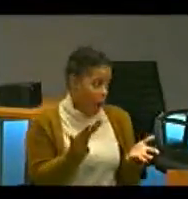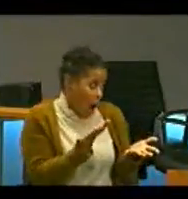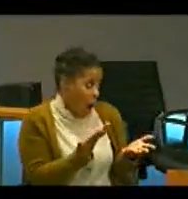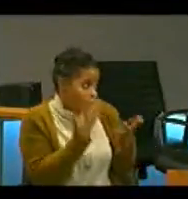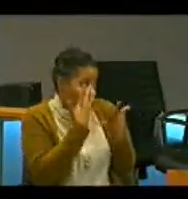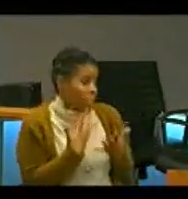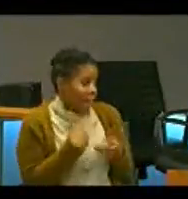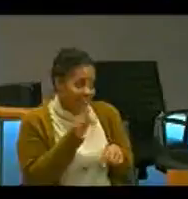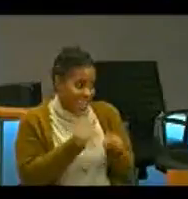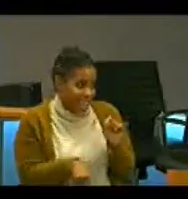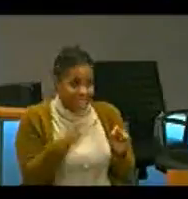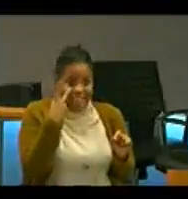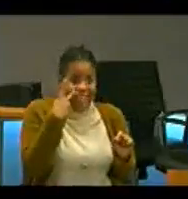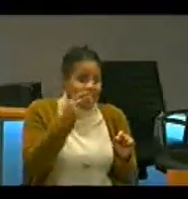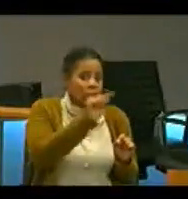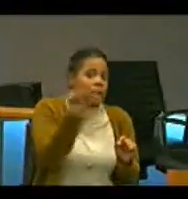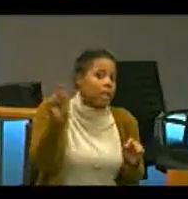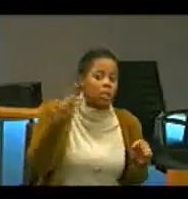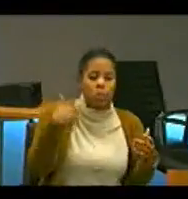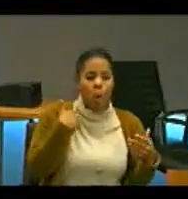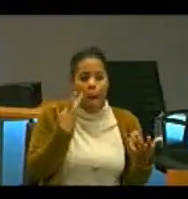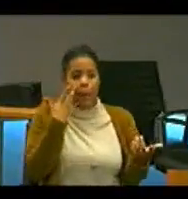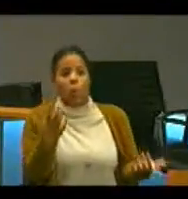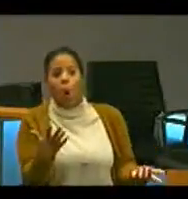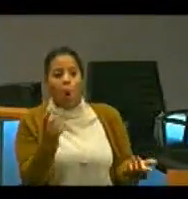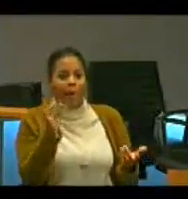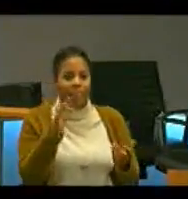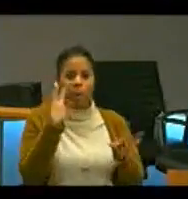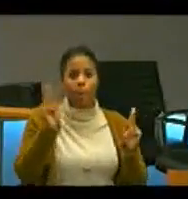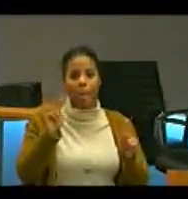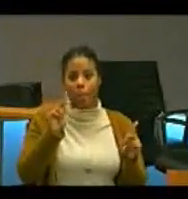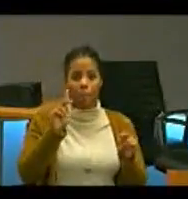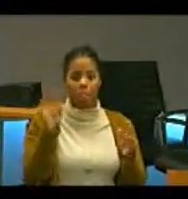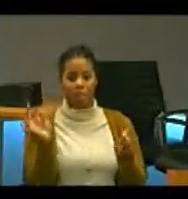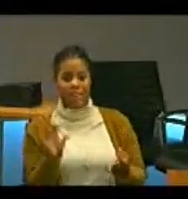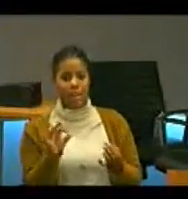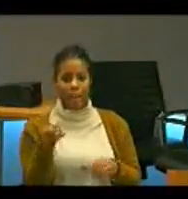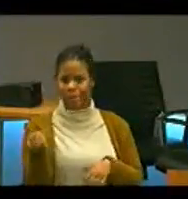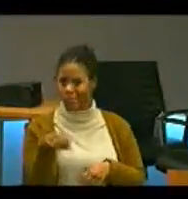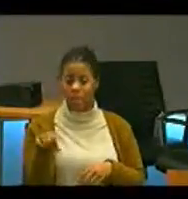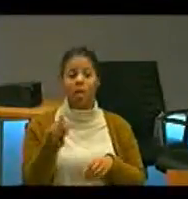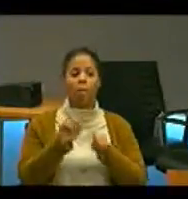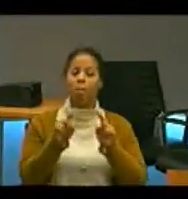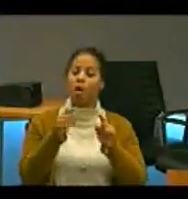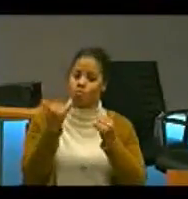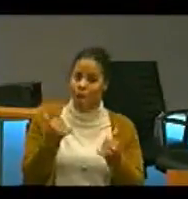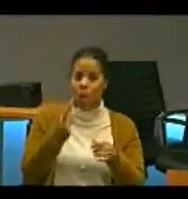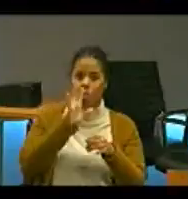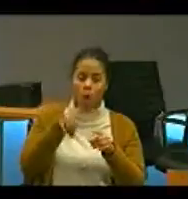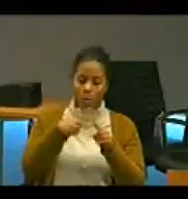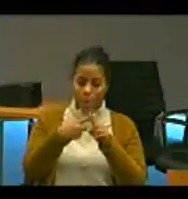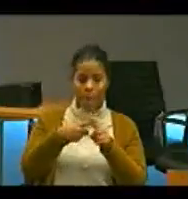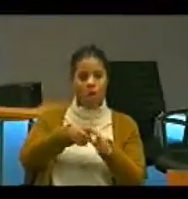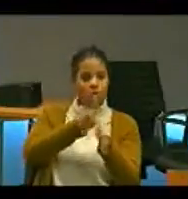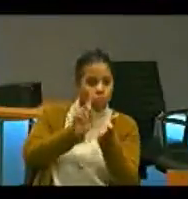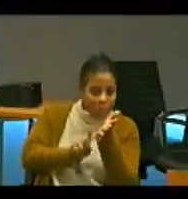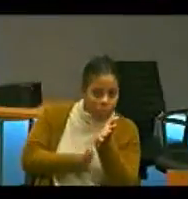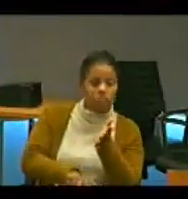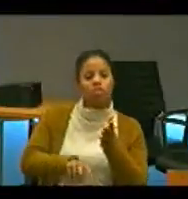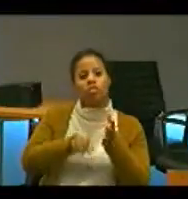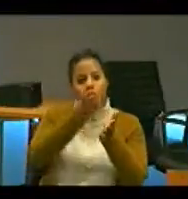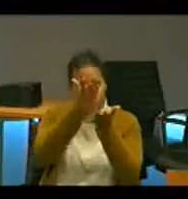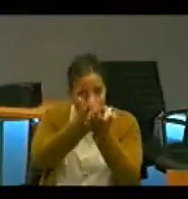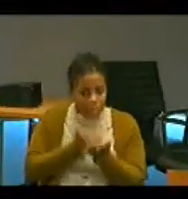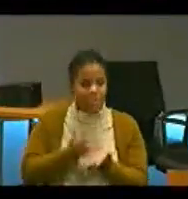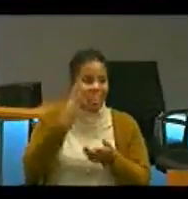So I don't know what people are doing behind me, but I can say that we're speaking to research, experience, what schools, what